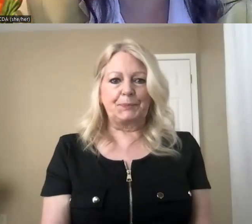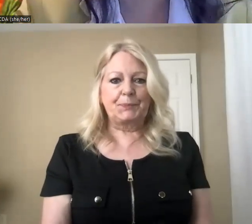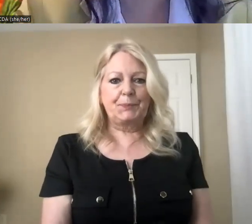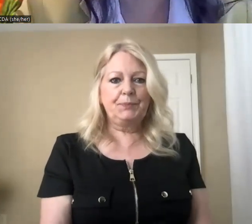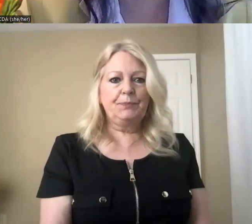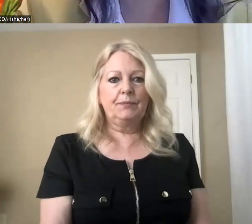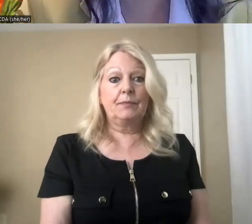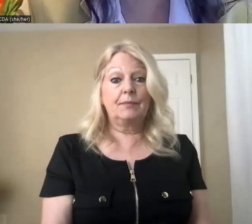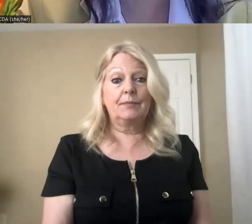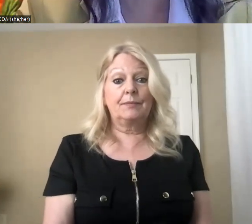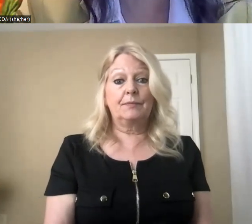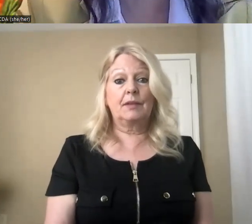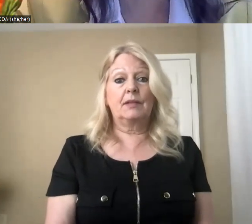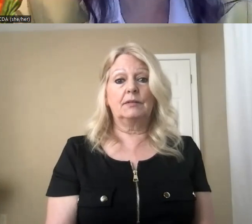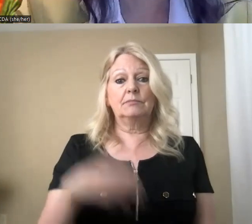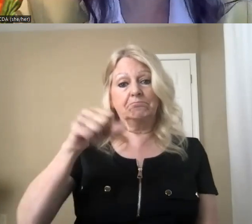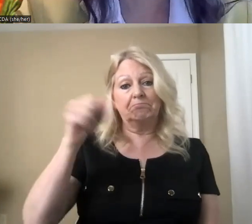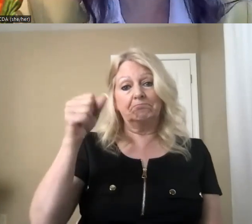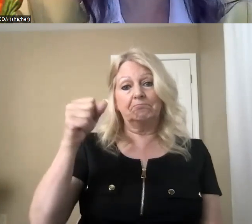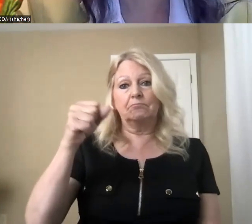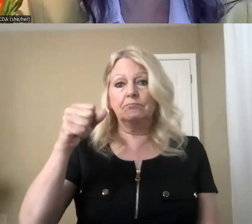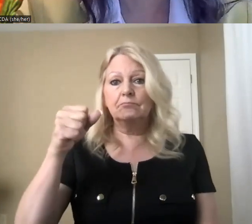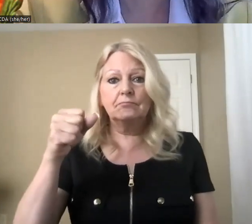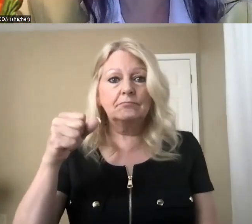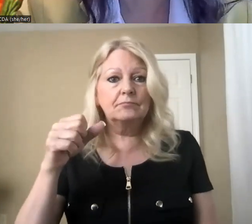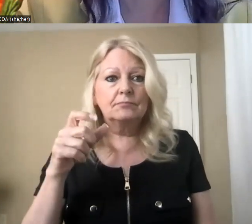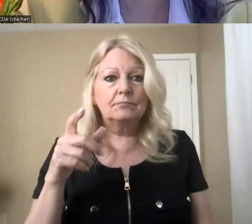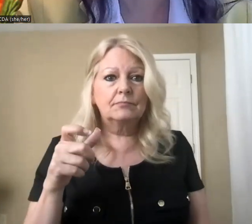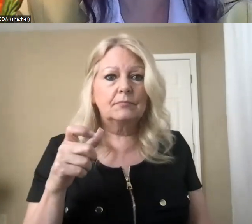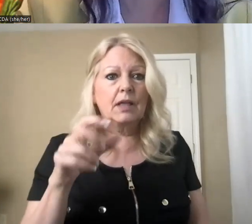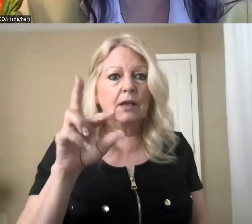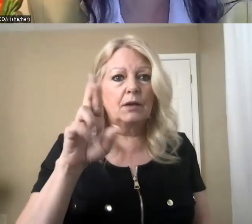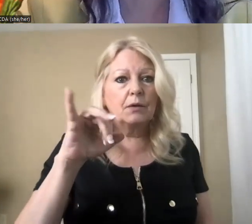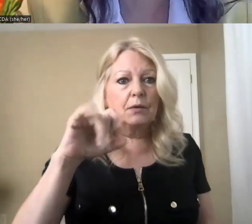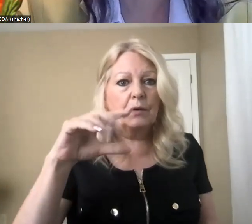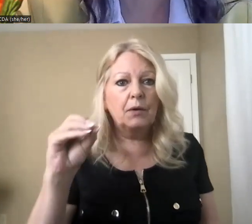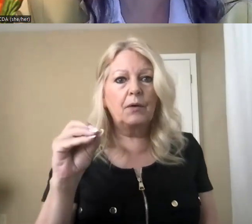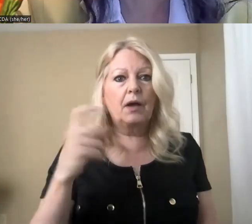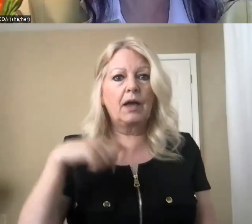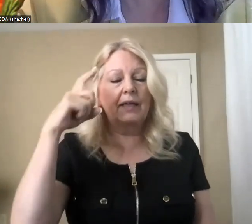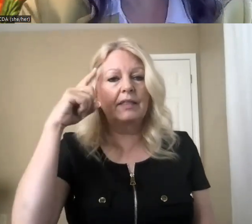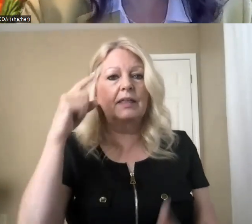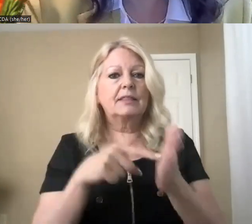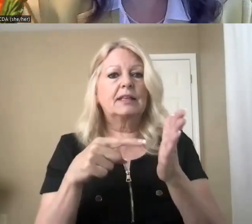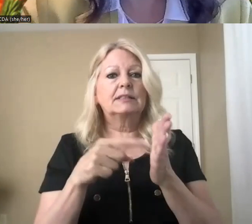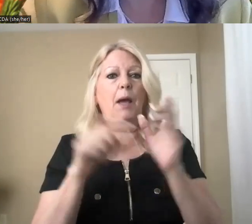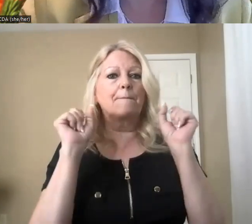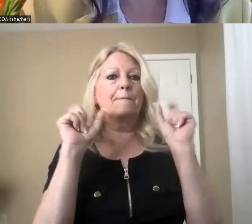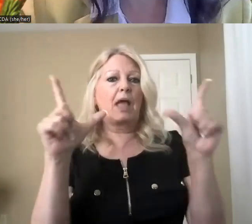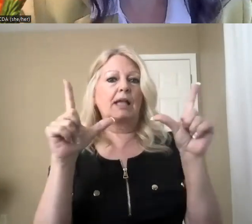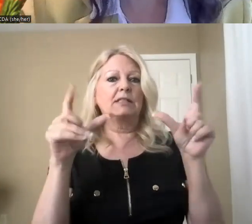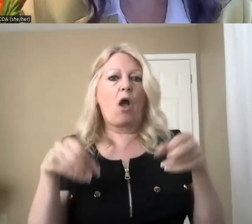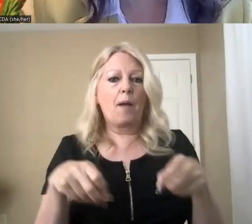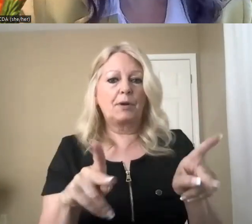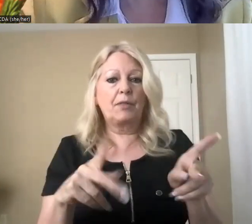Yeah, can I say something? I think that's, you know, I think this is an amazing opportunity, as I mentioned earlier. But certainly, I think those are going to be some of